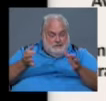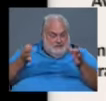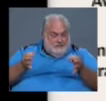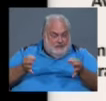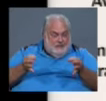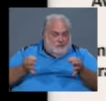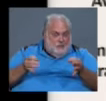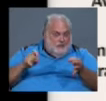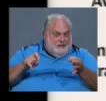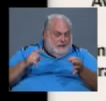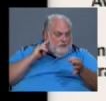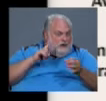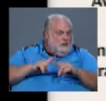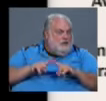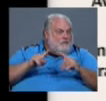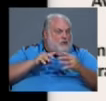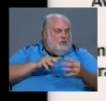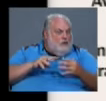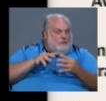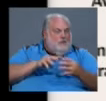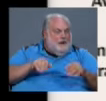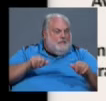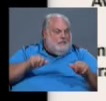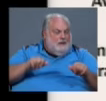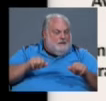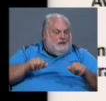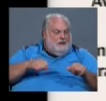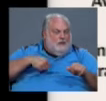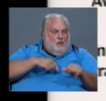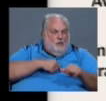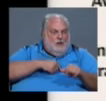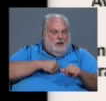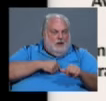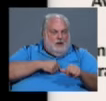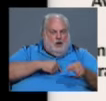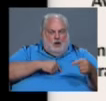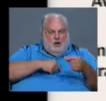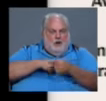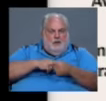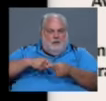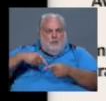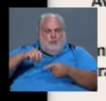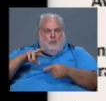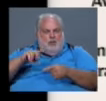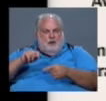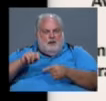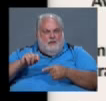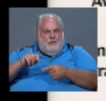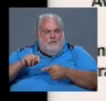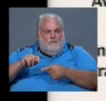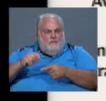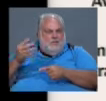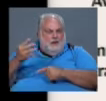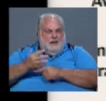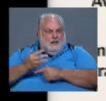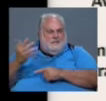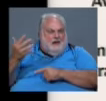that there's a need for a different warfare capability, we can surge back into port and within about probably 4 to 5